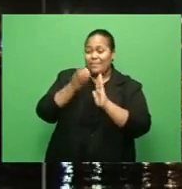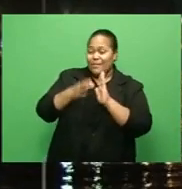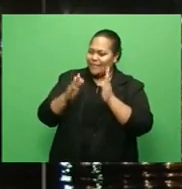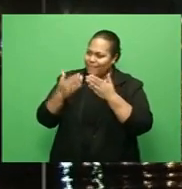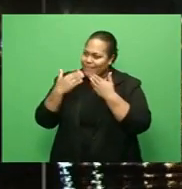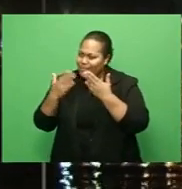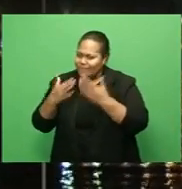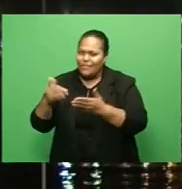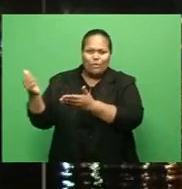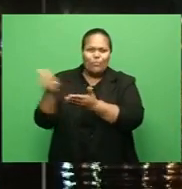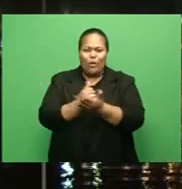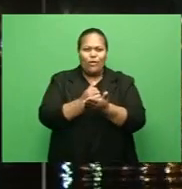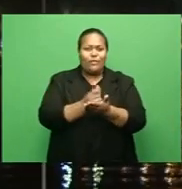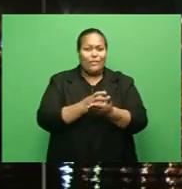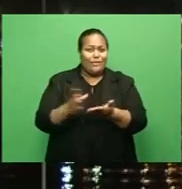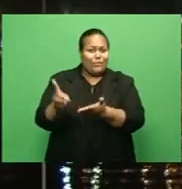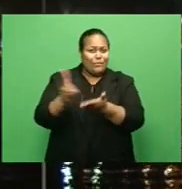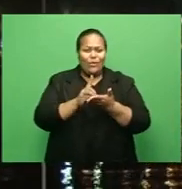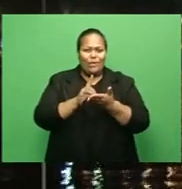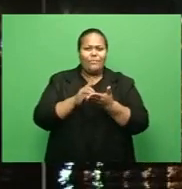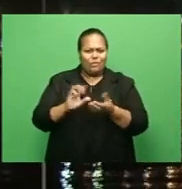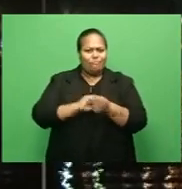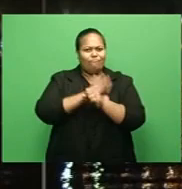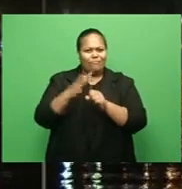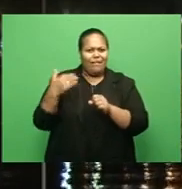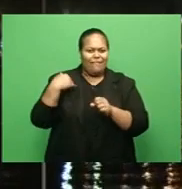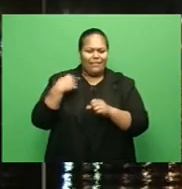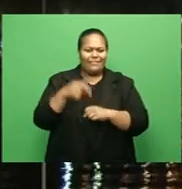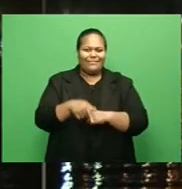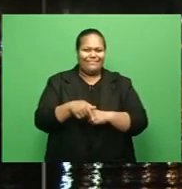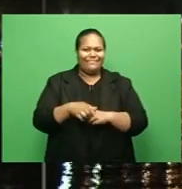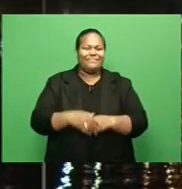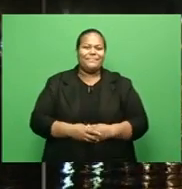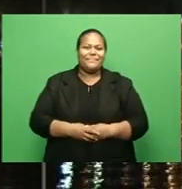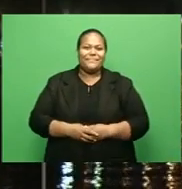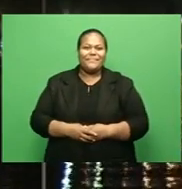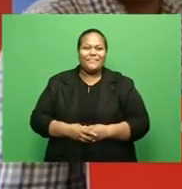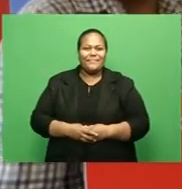the pandemic has affected them as well. Venina Rakautonga has more.